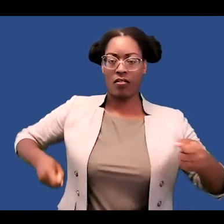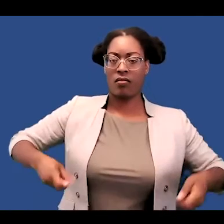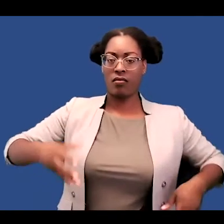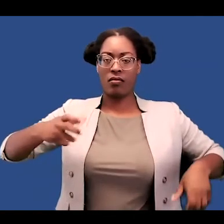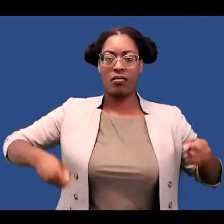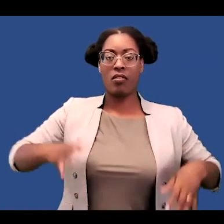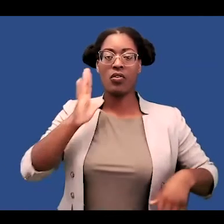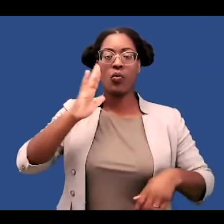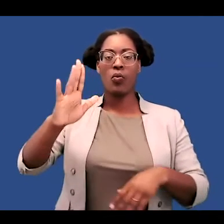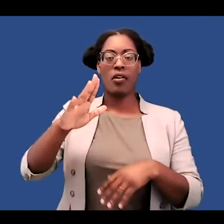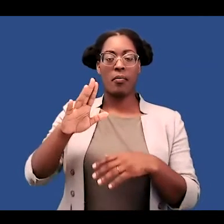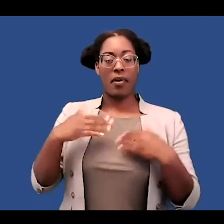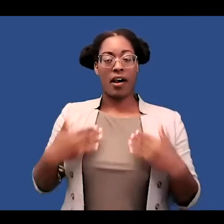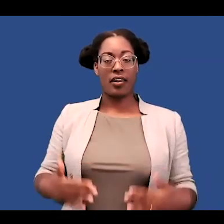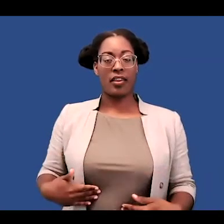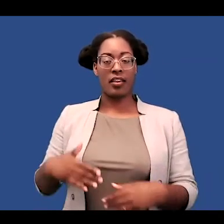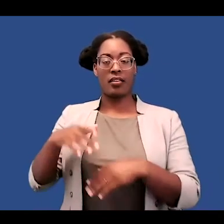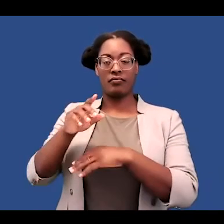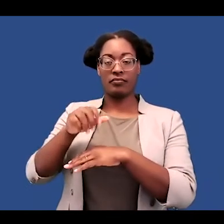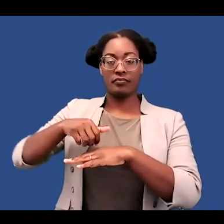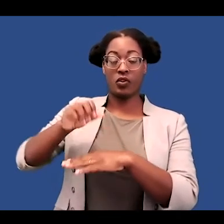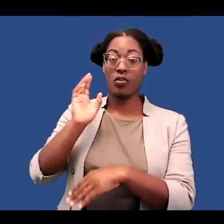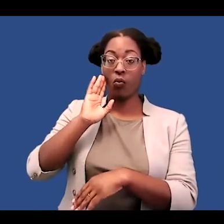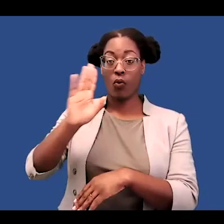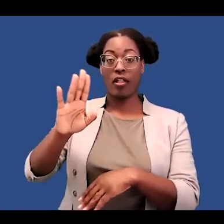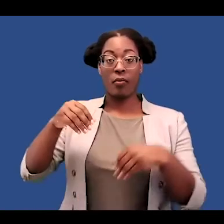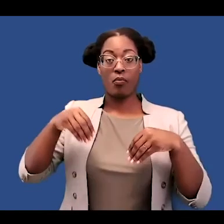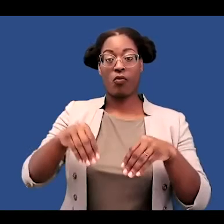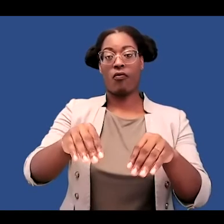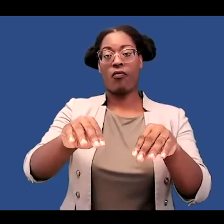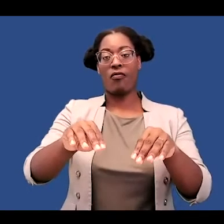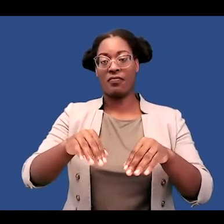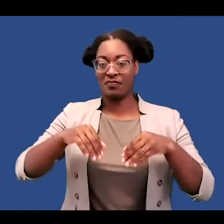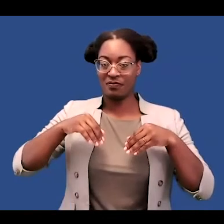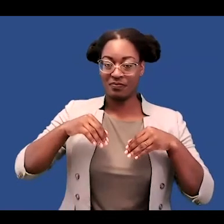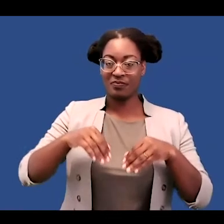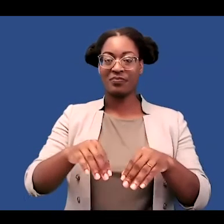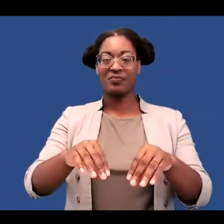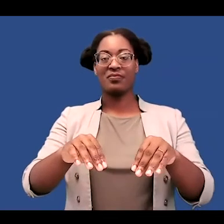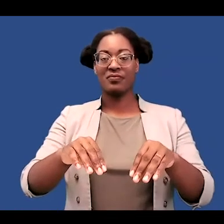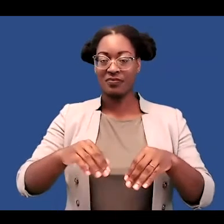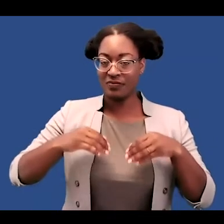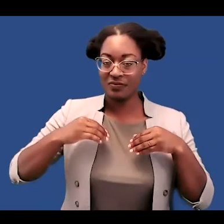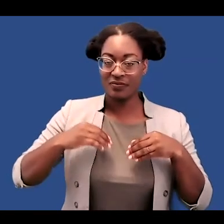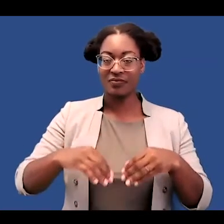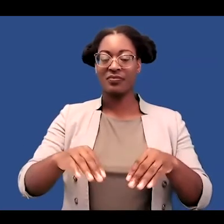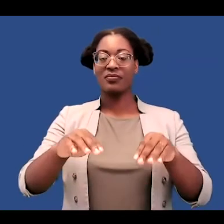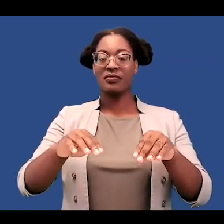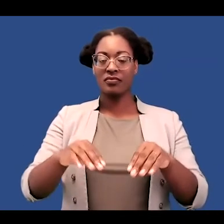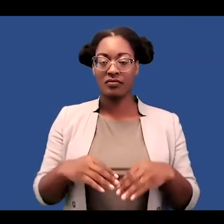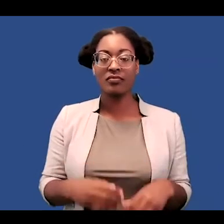back and forth and forward and back. Keep both feet on the ground as you push your belly forward with each revolution of the